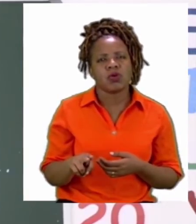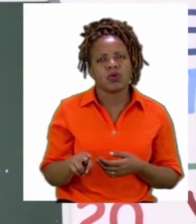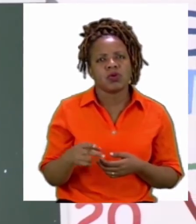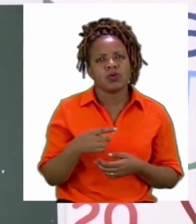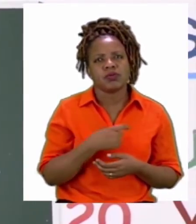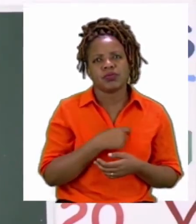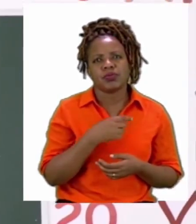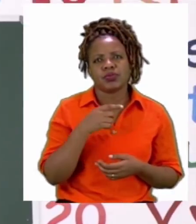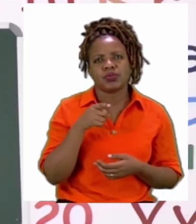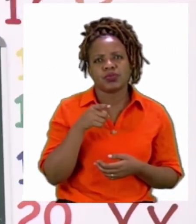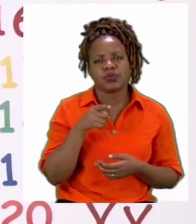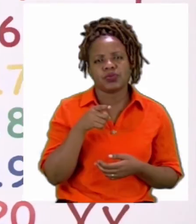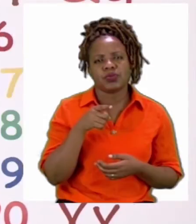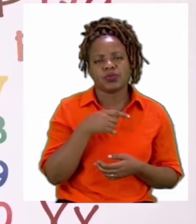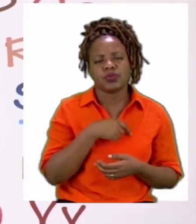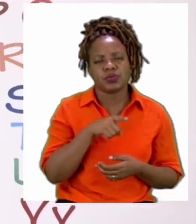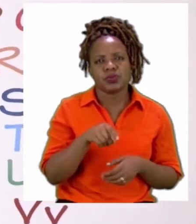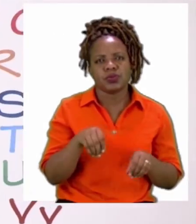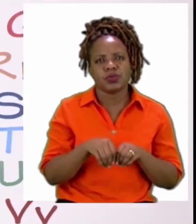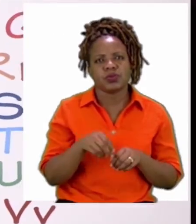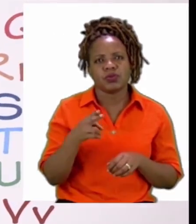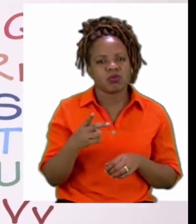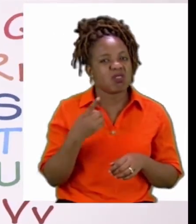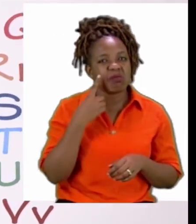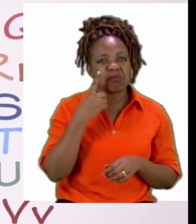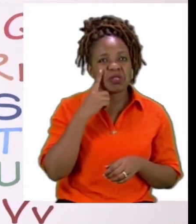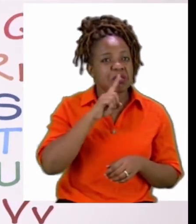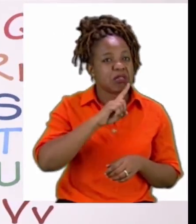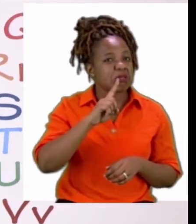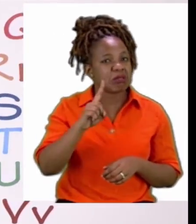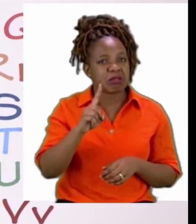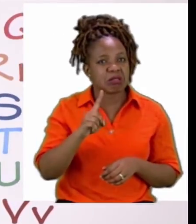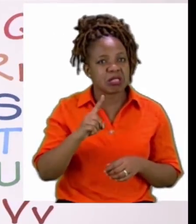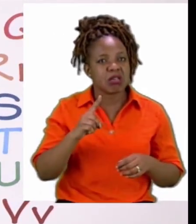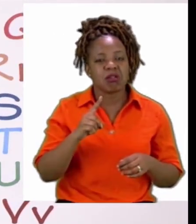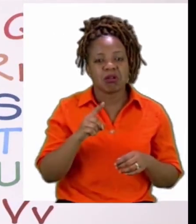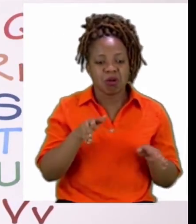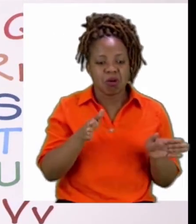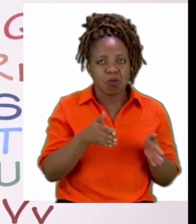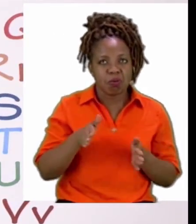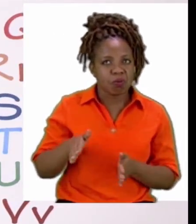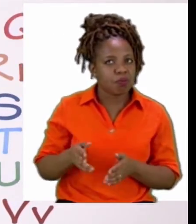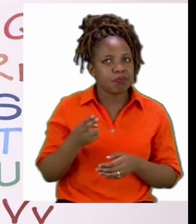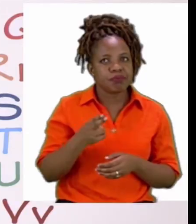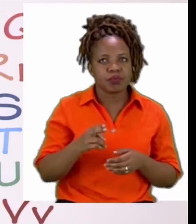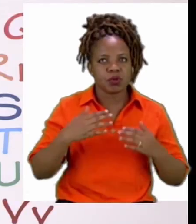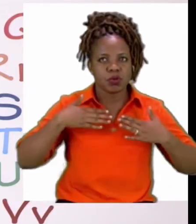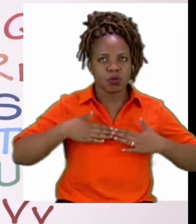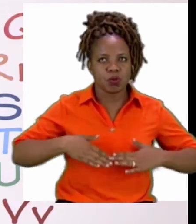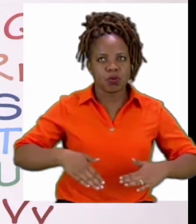of trousers today. So that means it's going to say no. And then the rest will